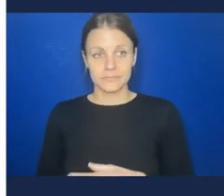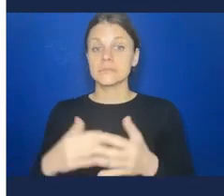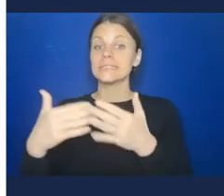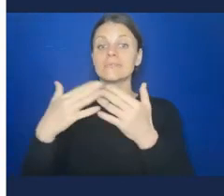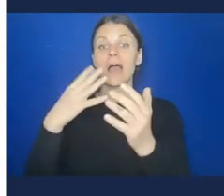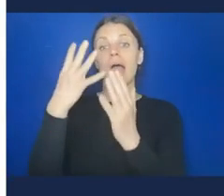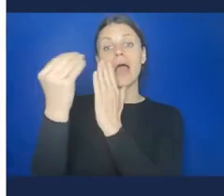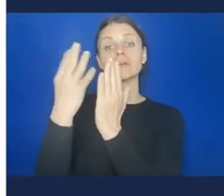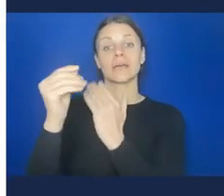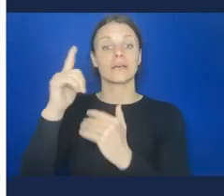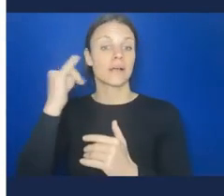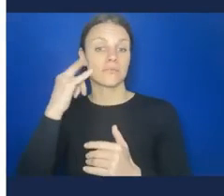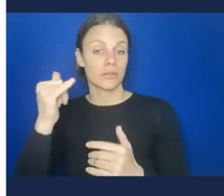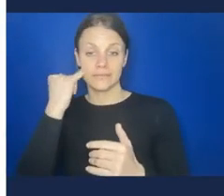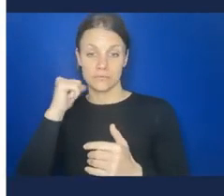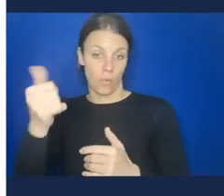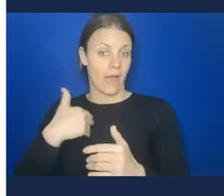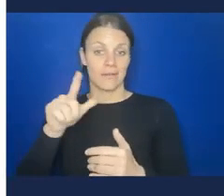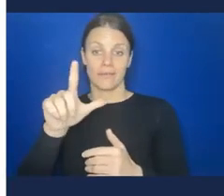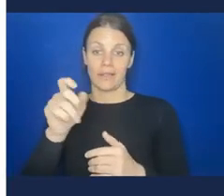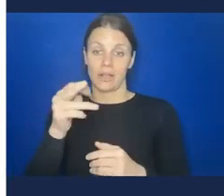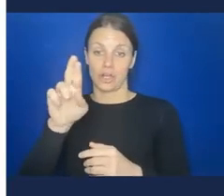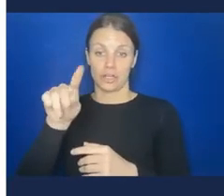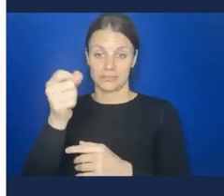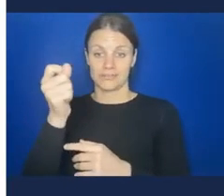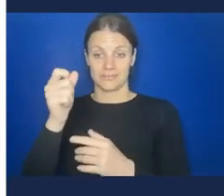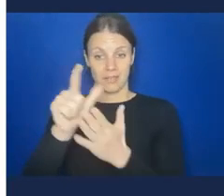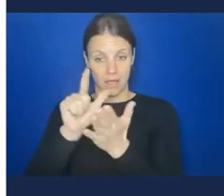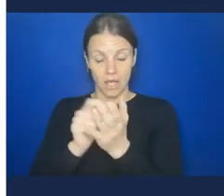like Leonard's Law, many private